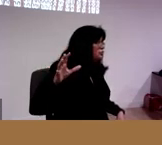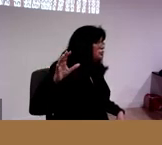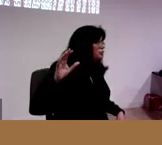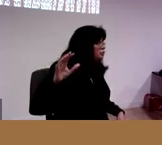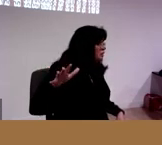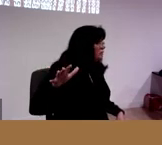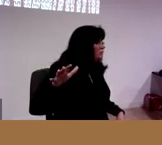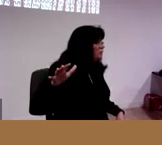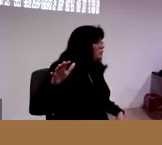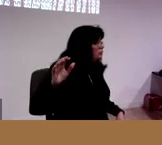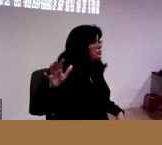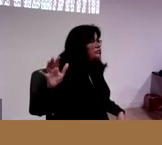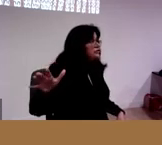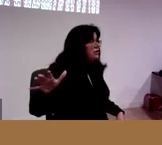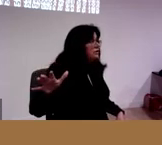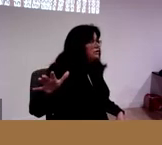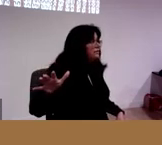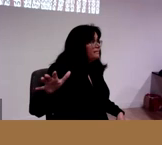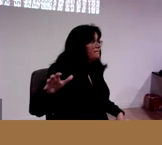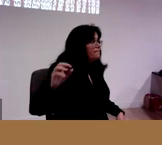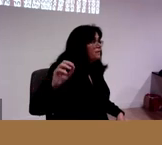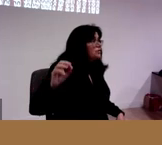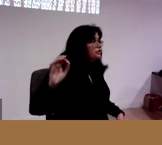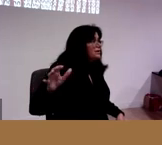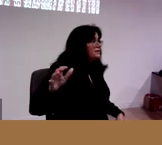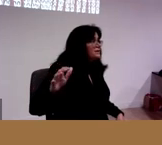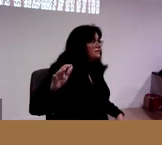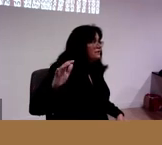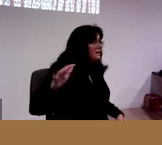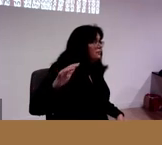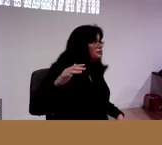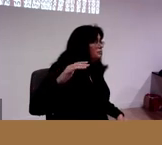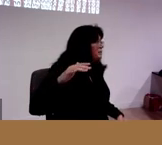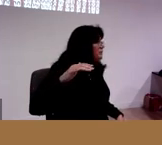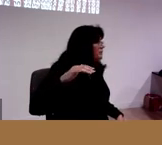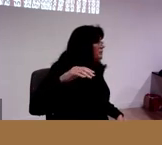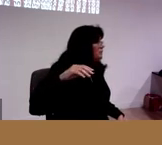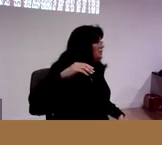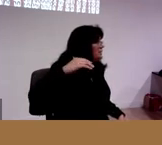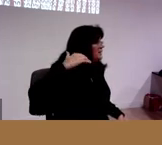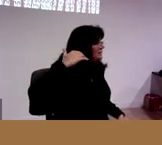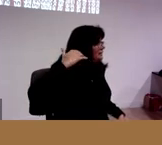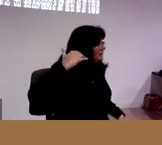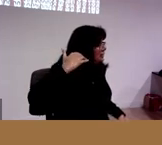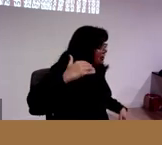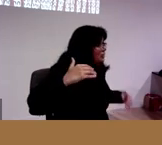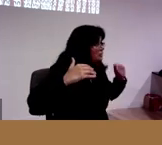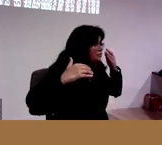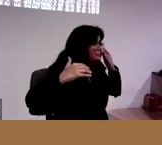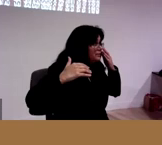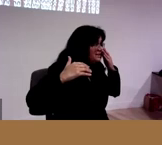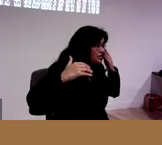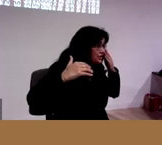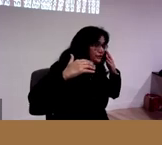to show broader Australia, not just that Aboriginal people can